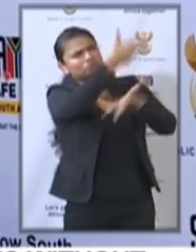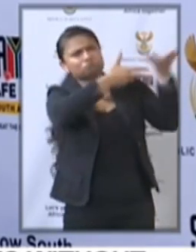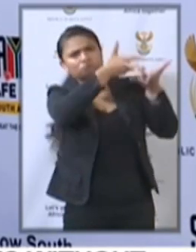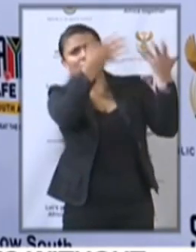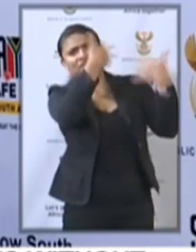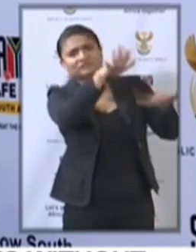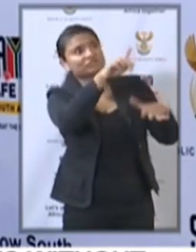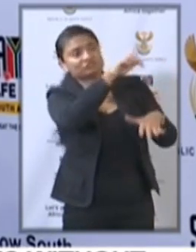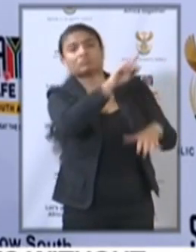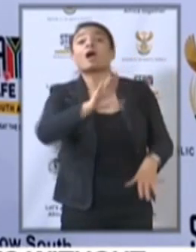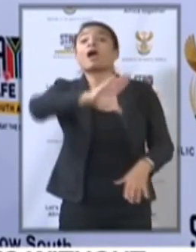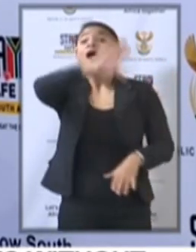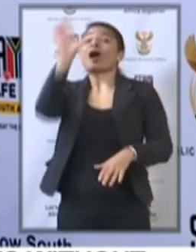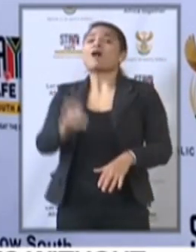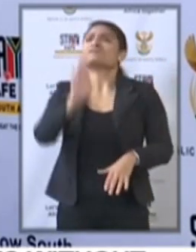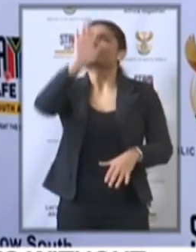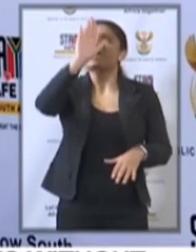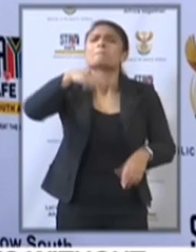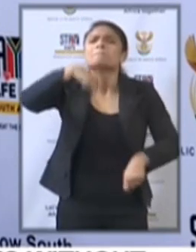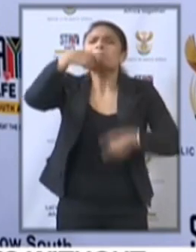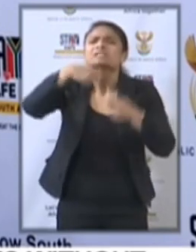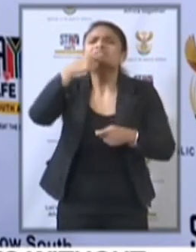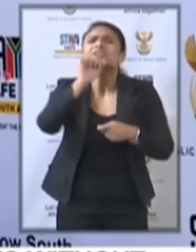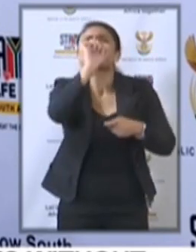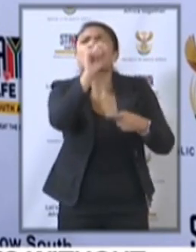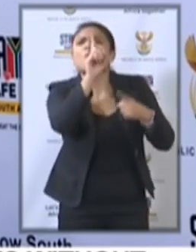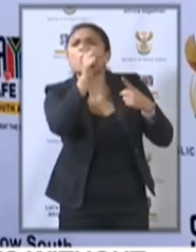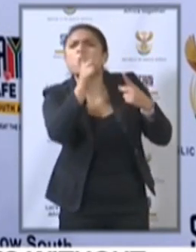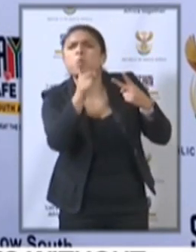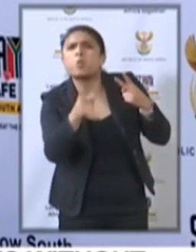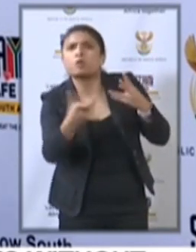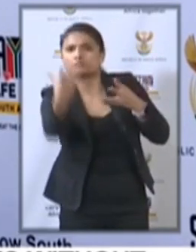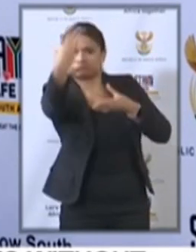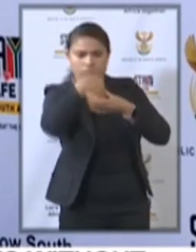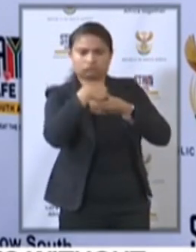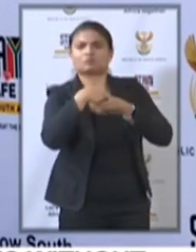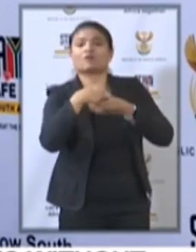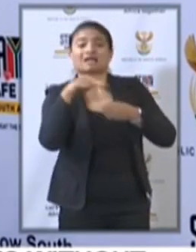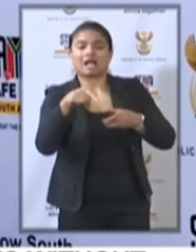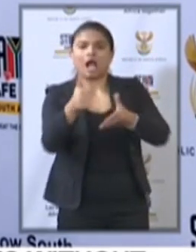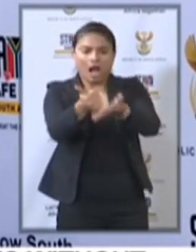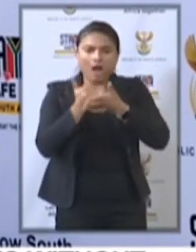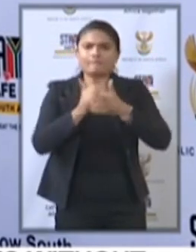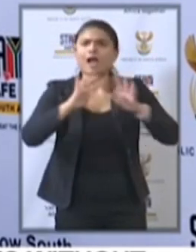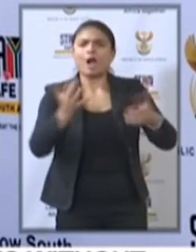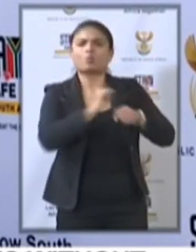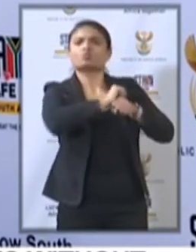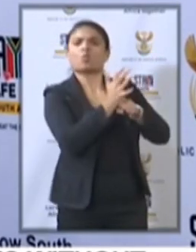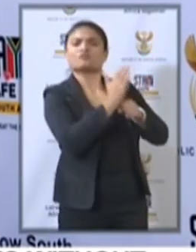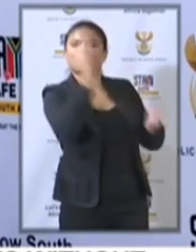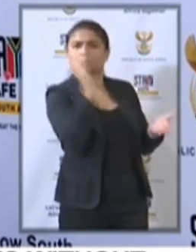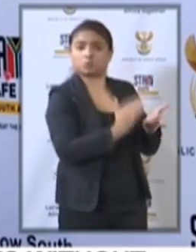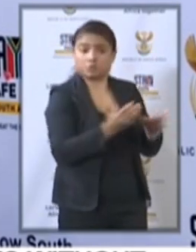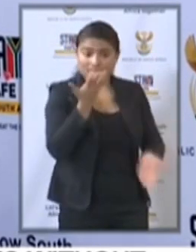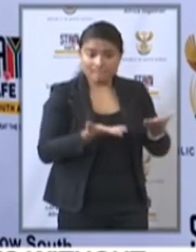medicines against COVID-19 and to discuss ways in which South Africa can work with World Health Organization in